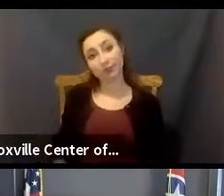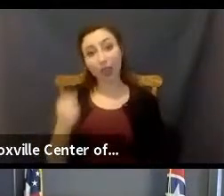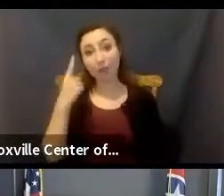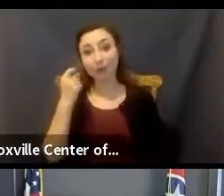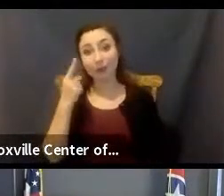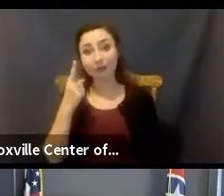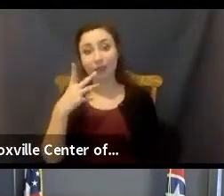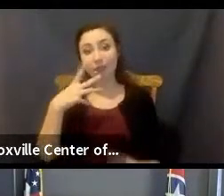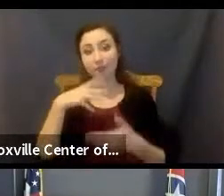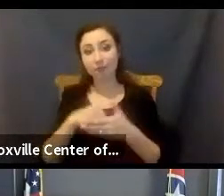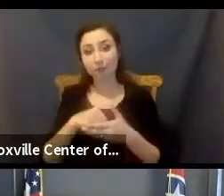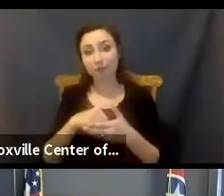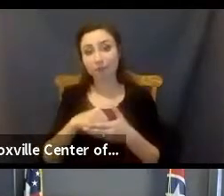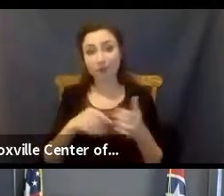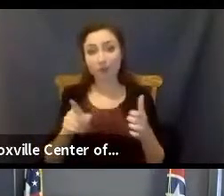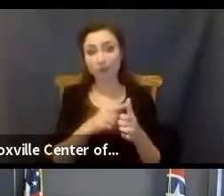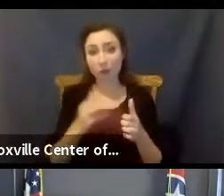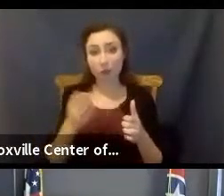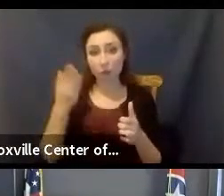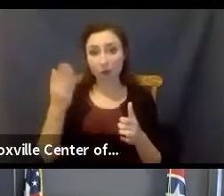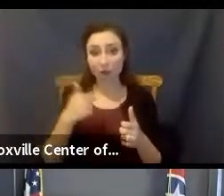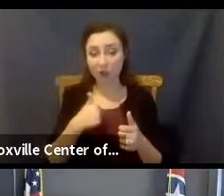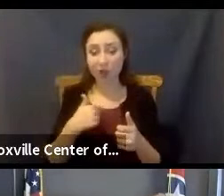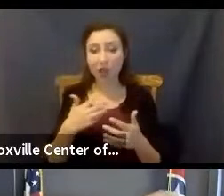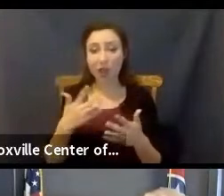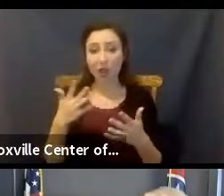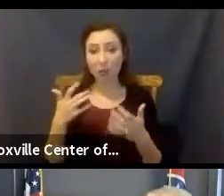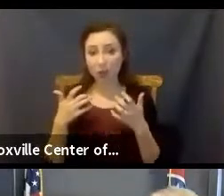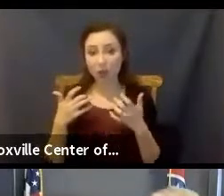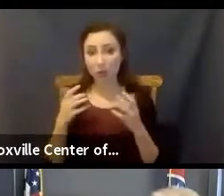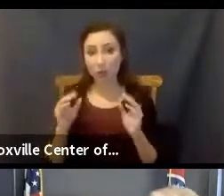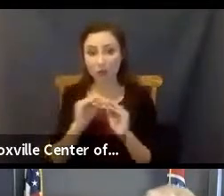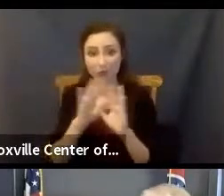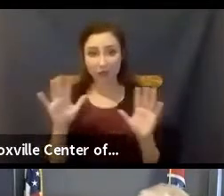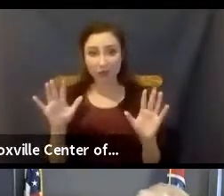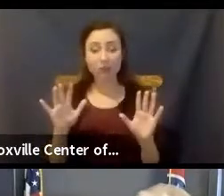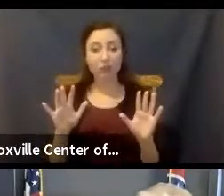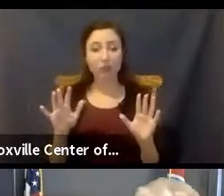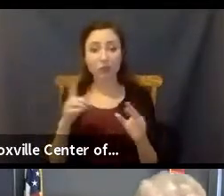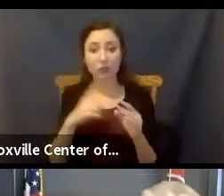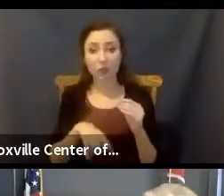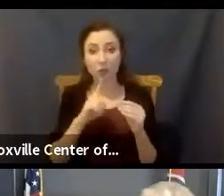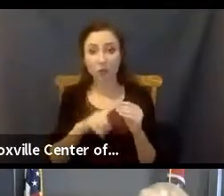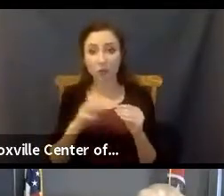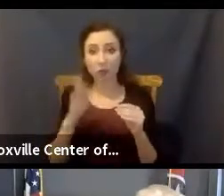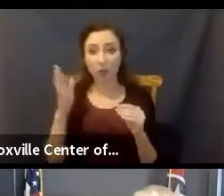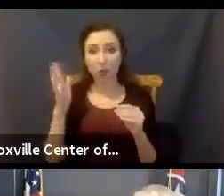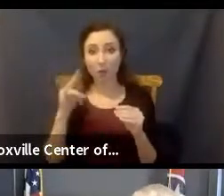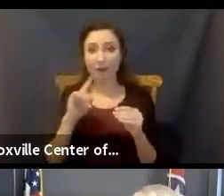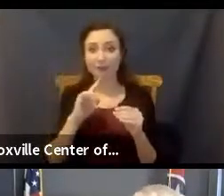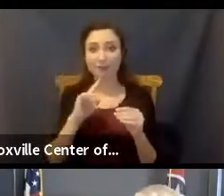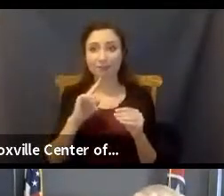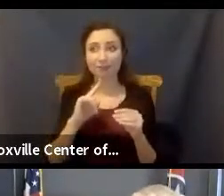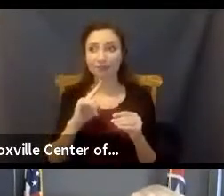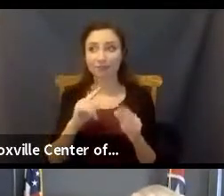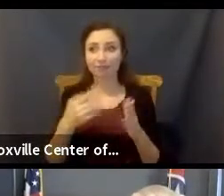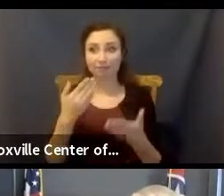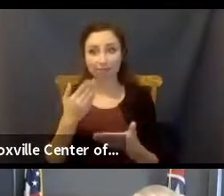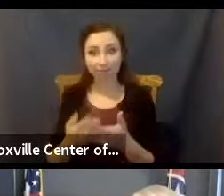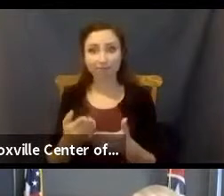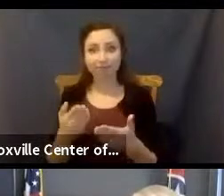that's part of the original proposal, but I'd like to be clearer about what the distinct advantage